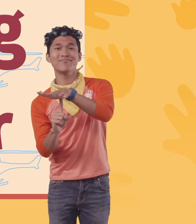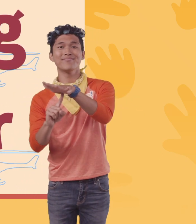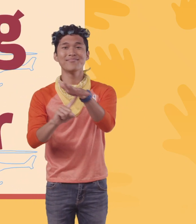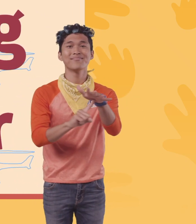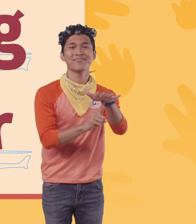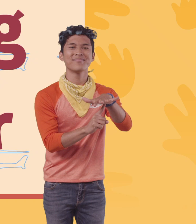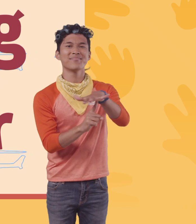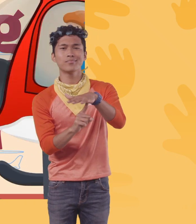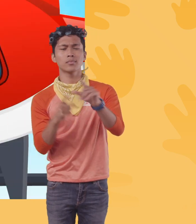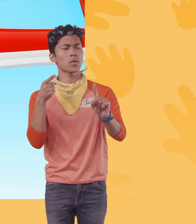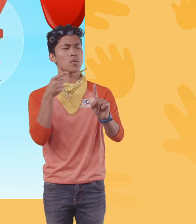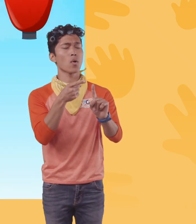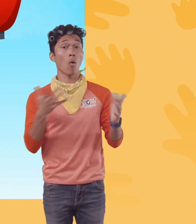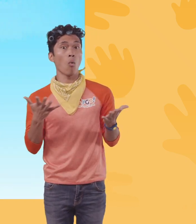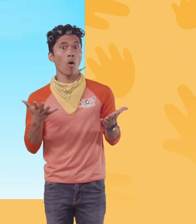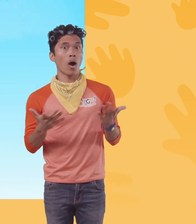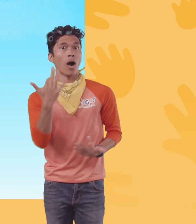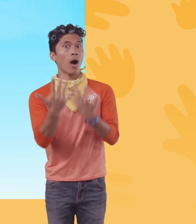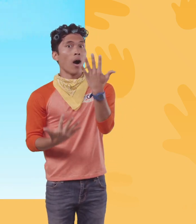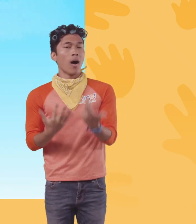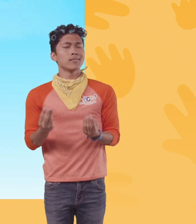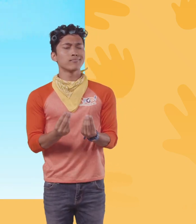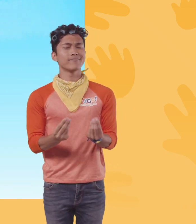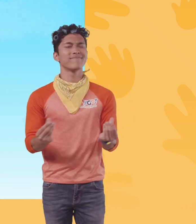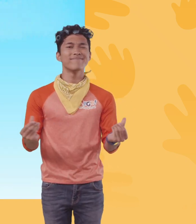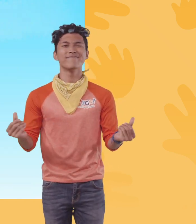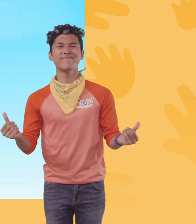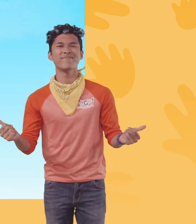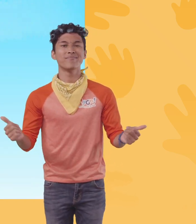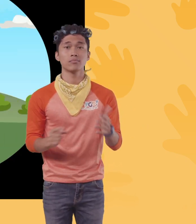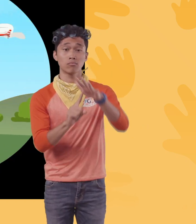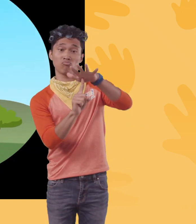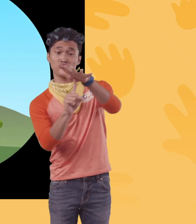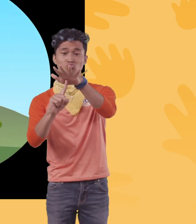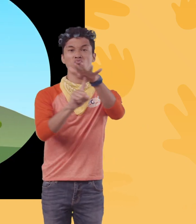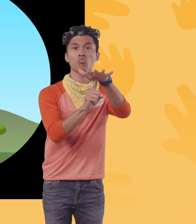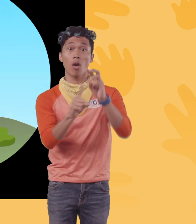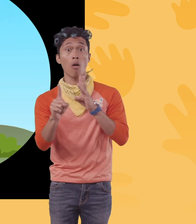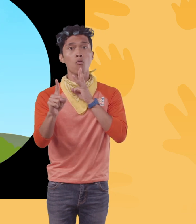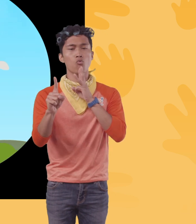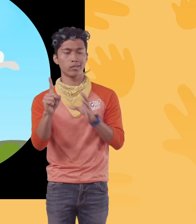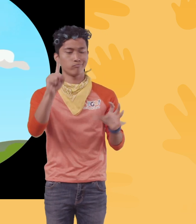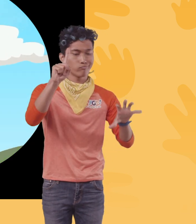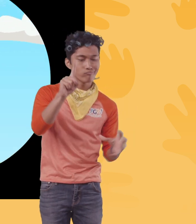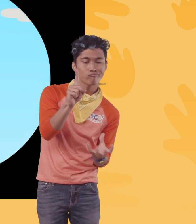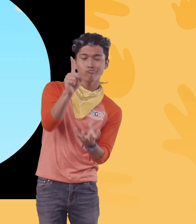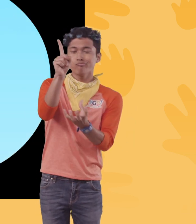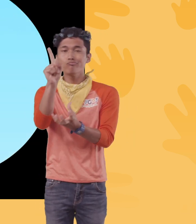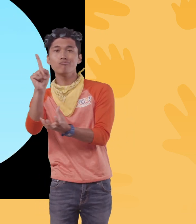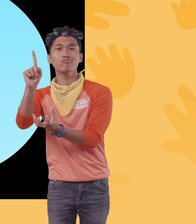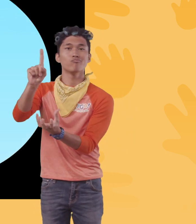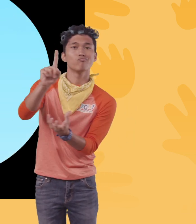firefighting helicopter, on a mission to put those fires out. There's lots of water when it